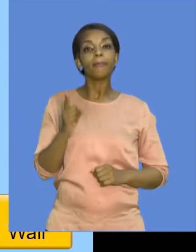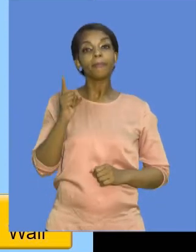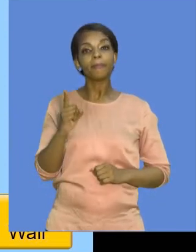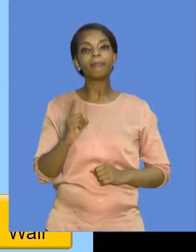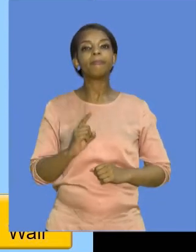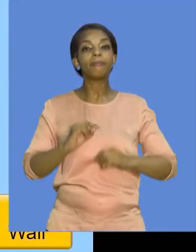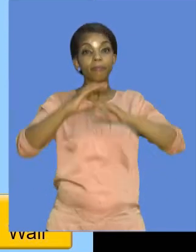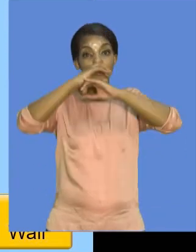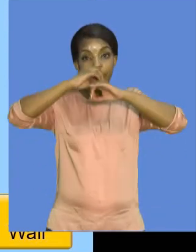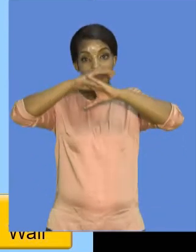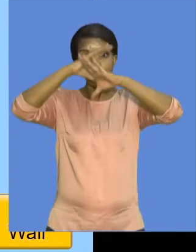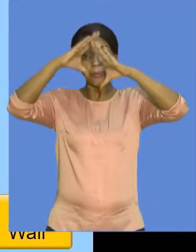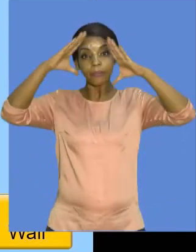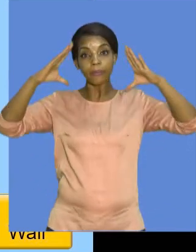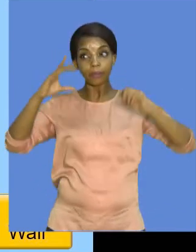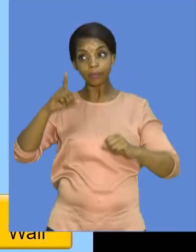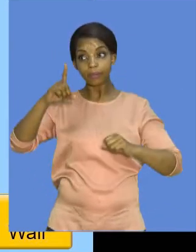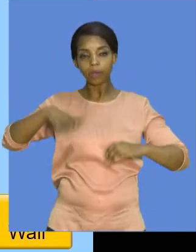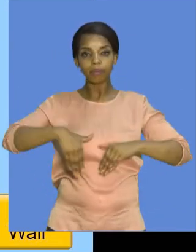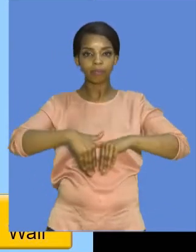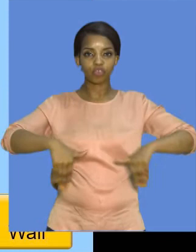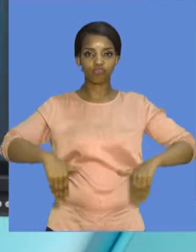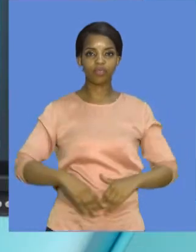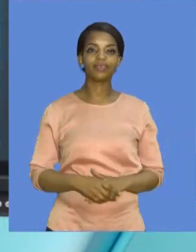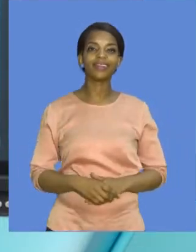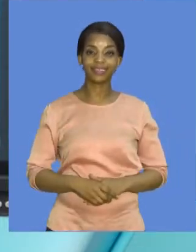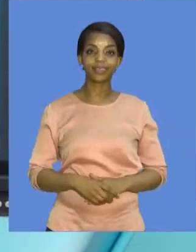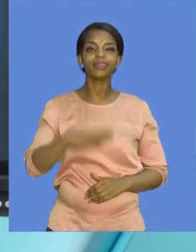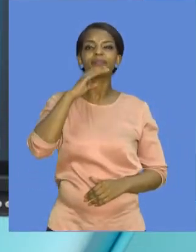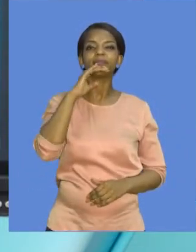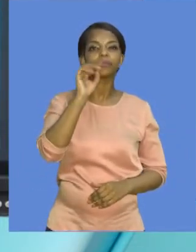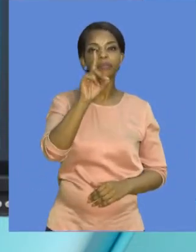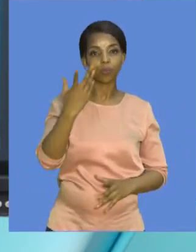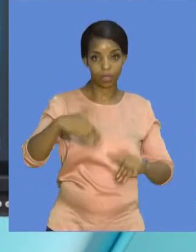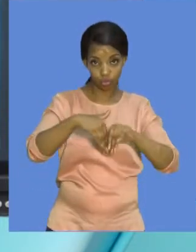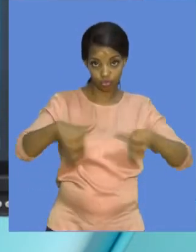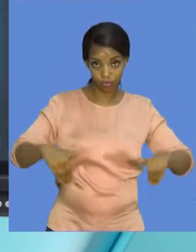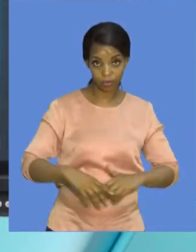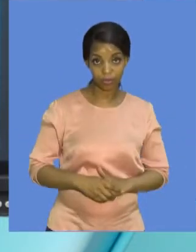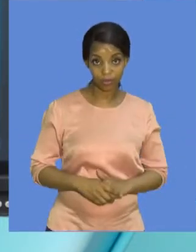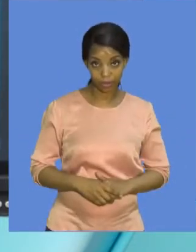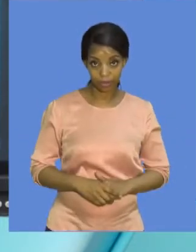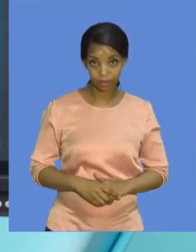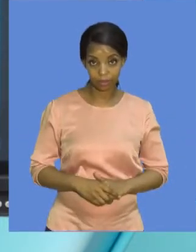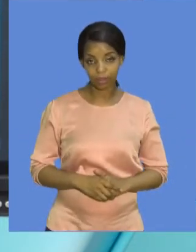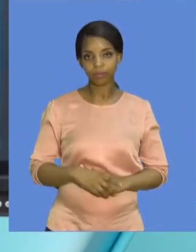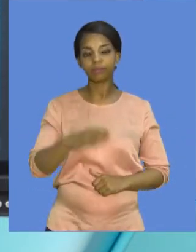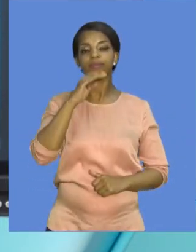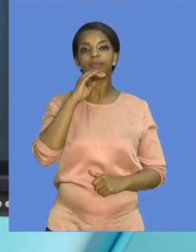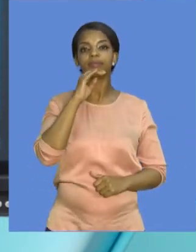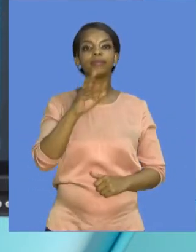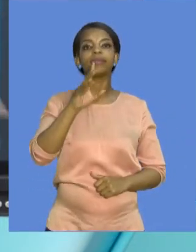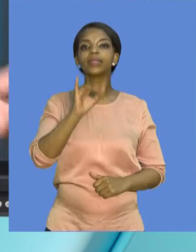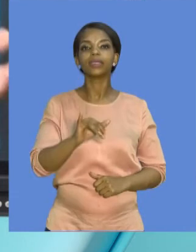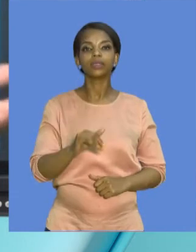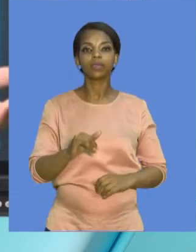The balloon is neutral. Now, let's break it down. When a material is neutral, does it necessarily mean that